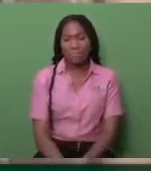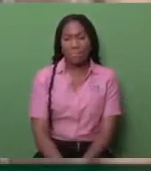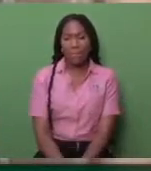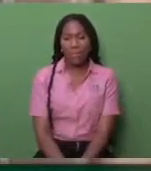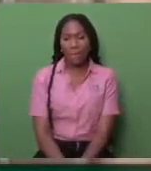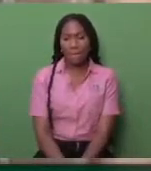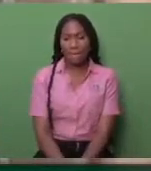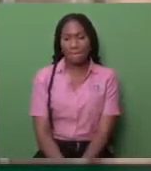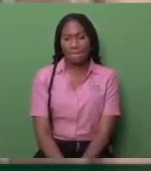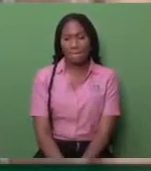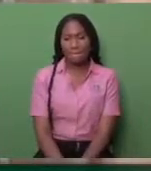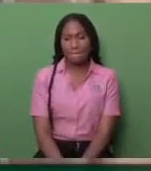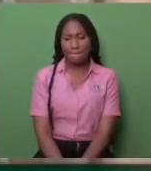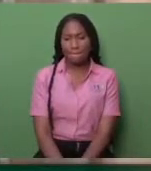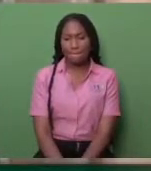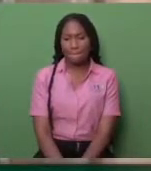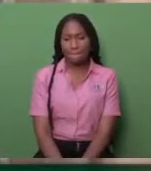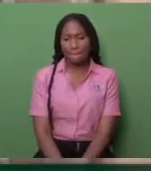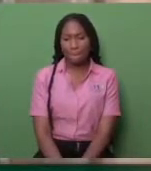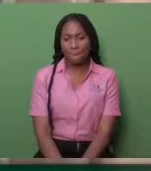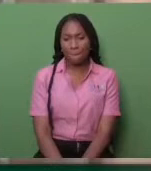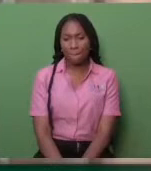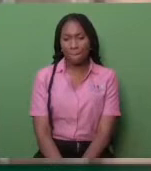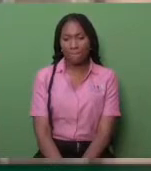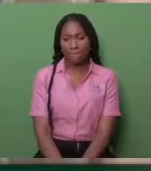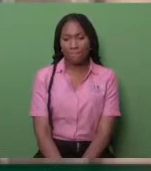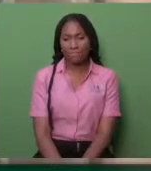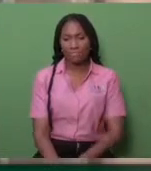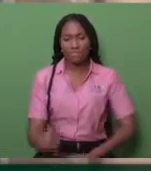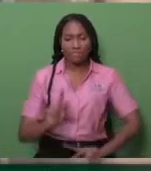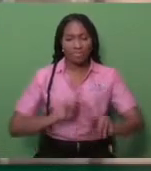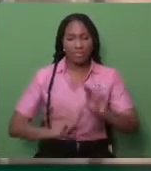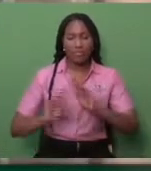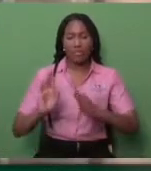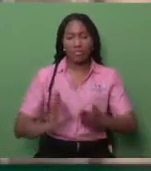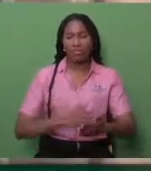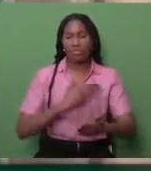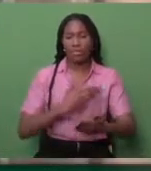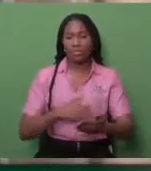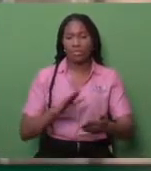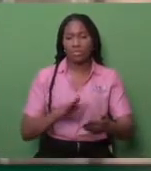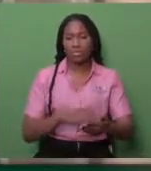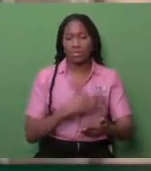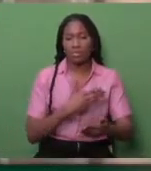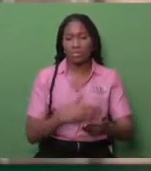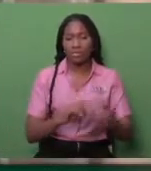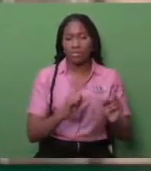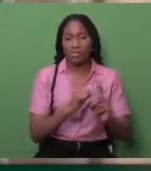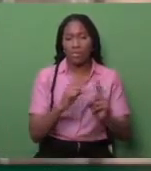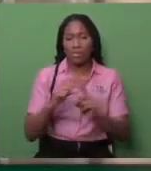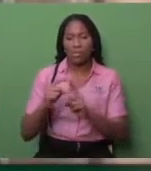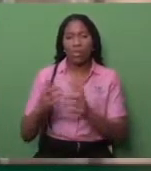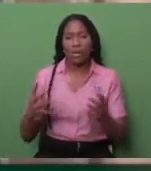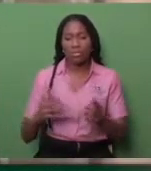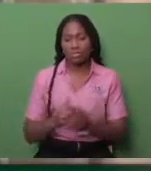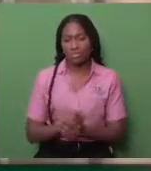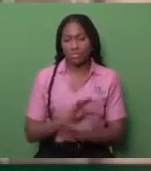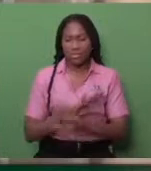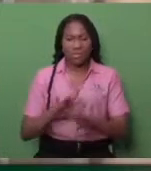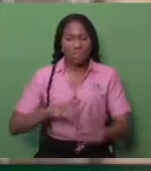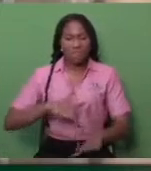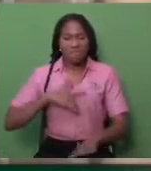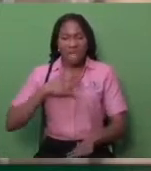I think people in our land, they're singing the song and have the words saying, "Don't mistake our kindness